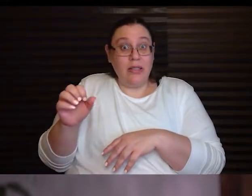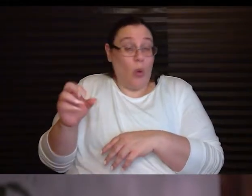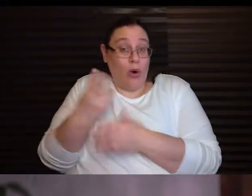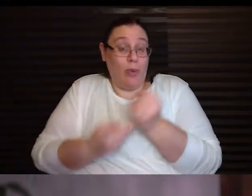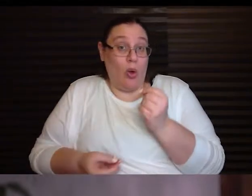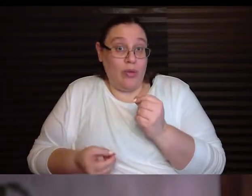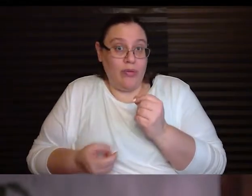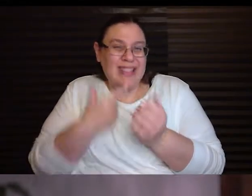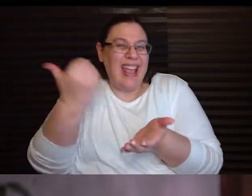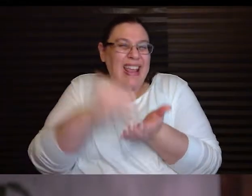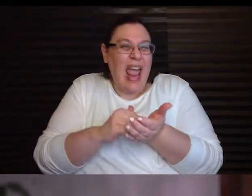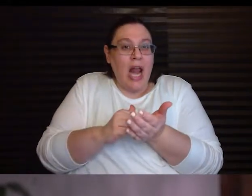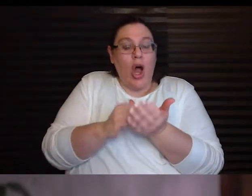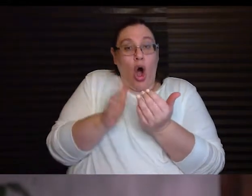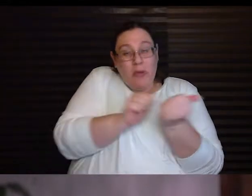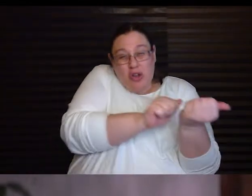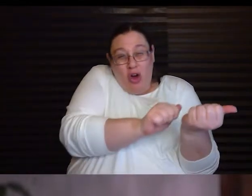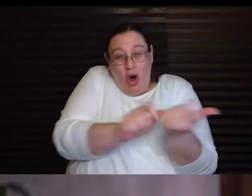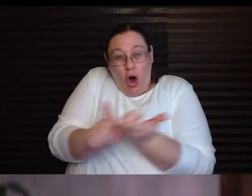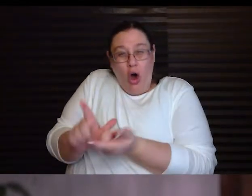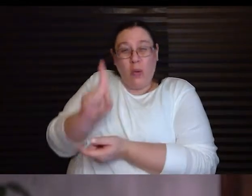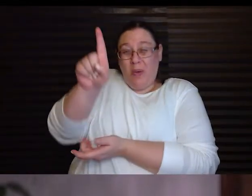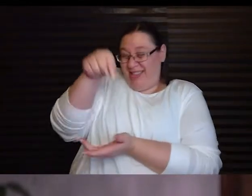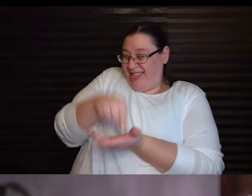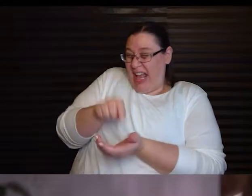that again. Nearly every one of the